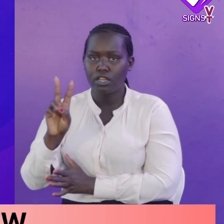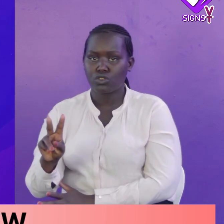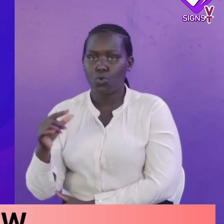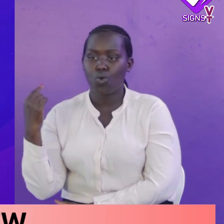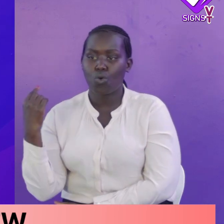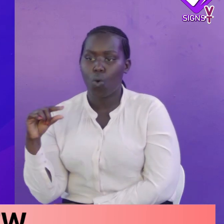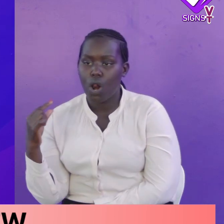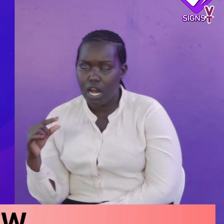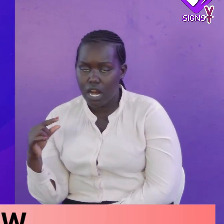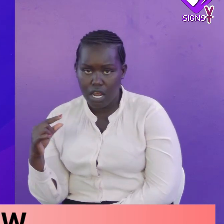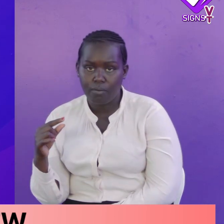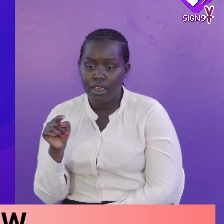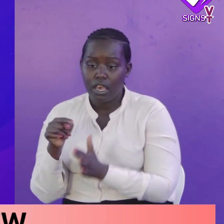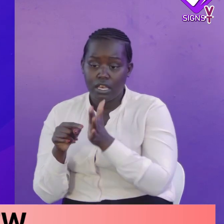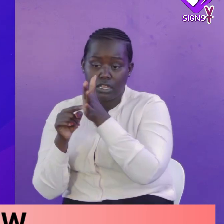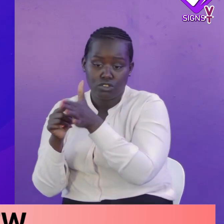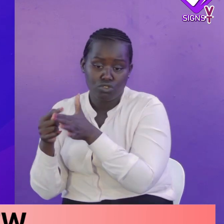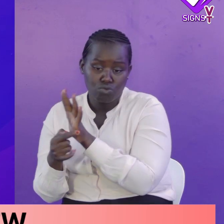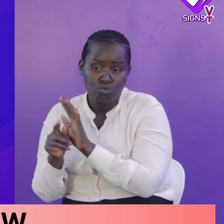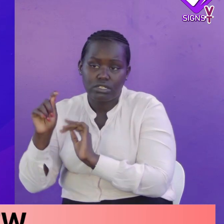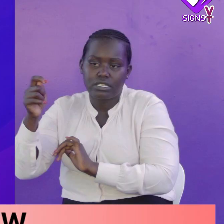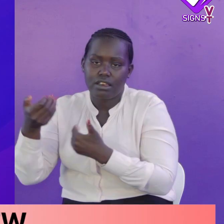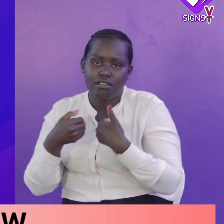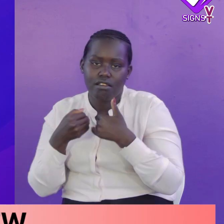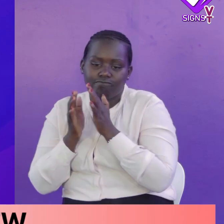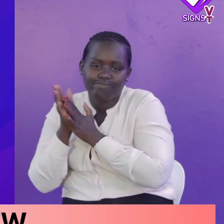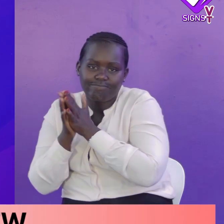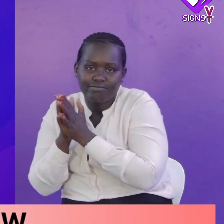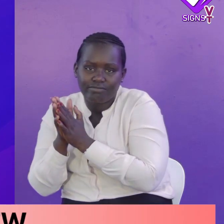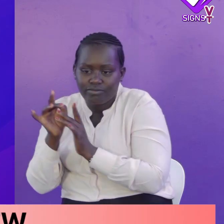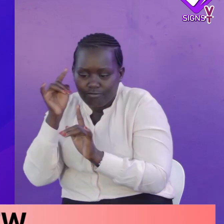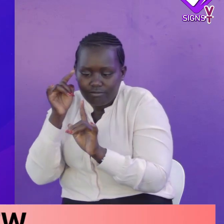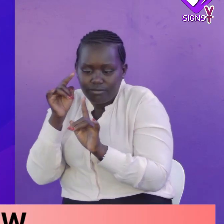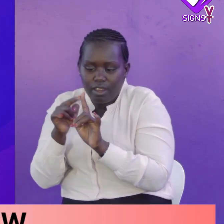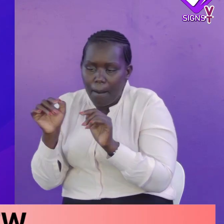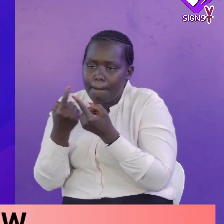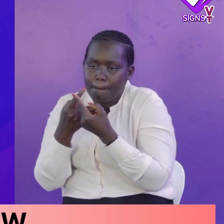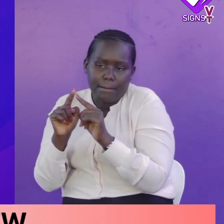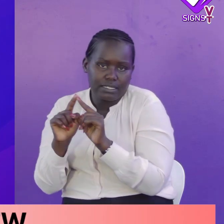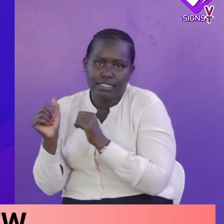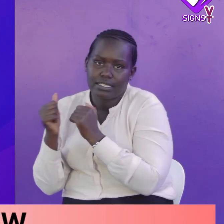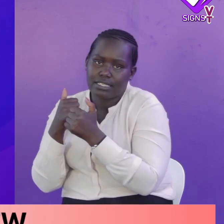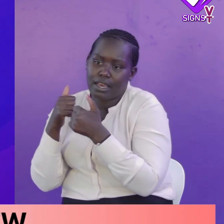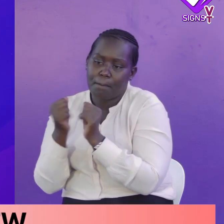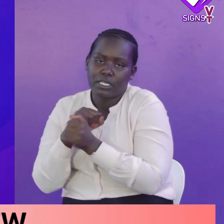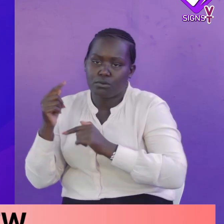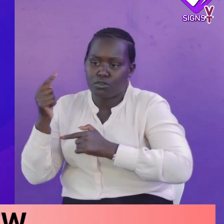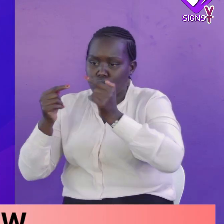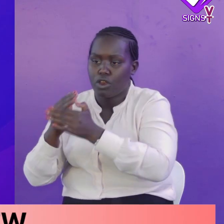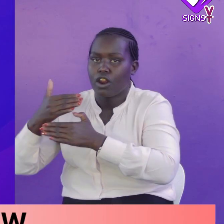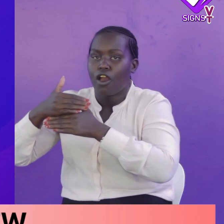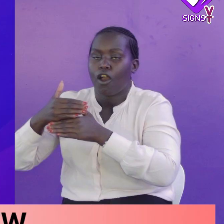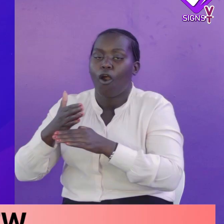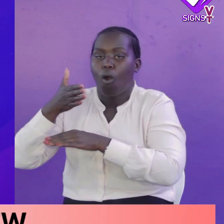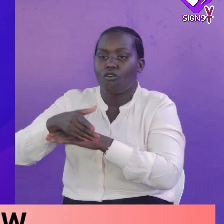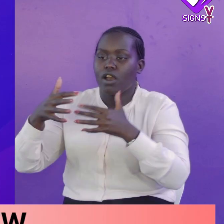medals. This shows that Kenya has ambitions, but we cannot surpass America. So that's our position,